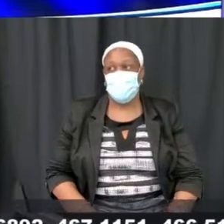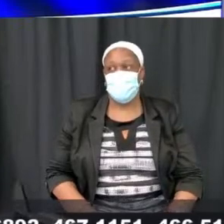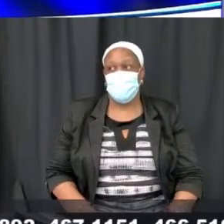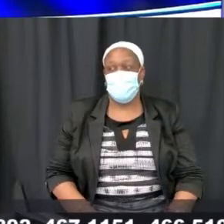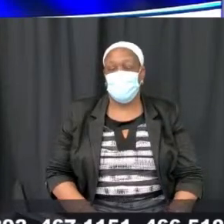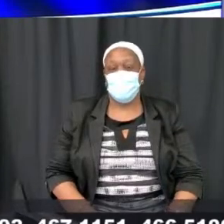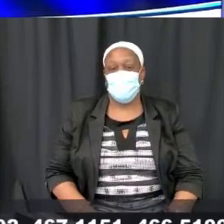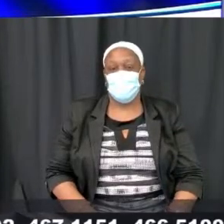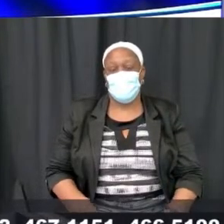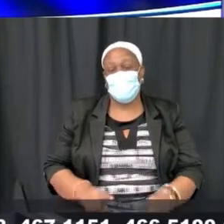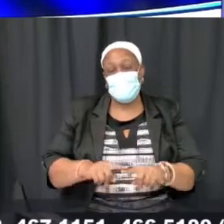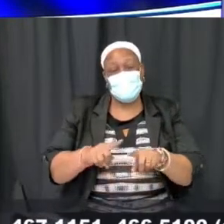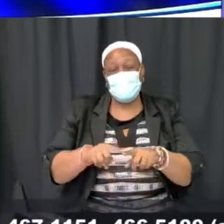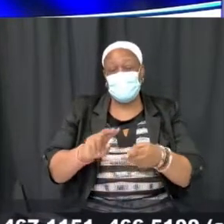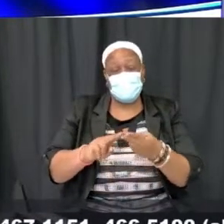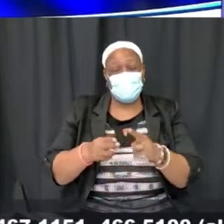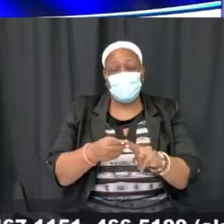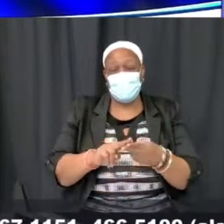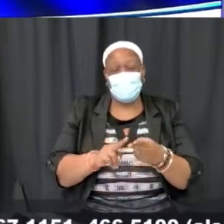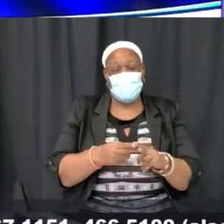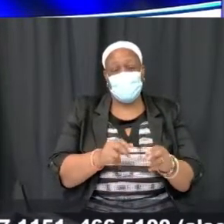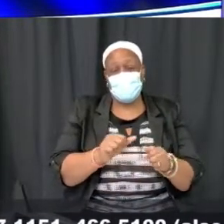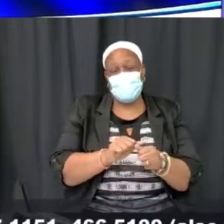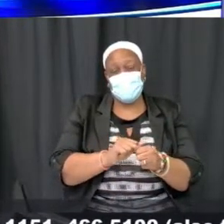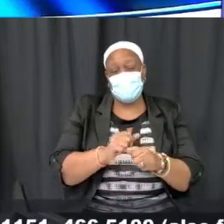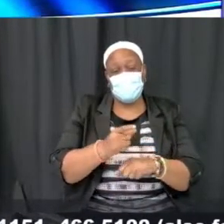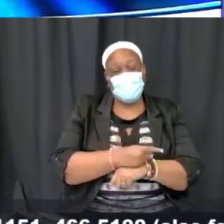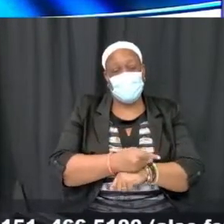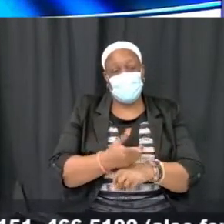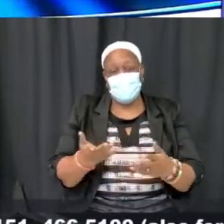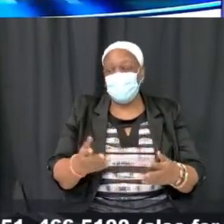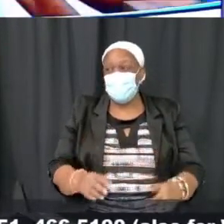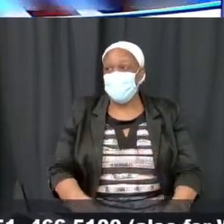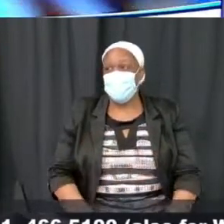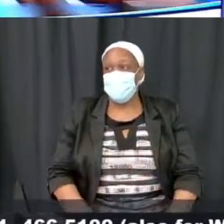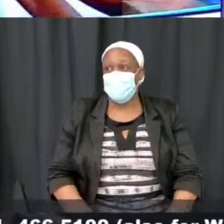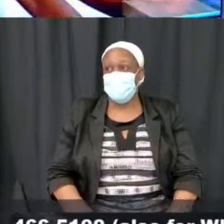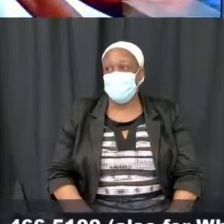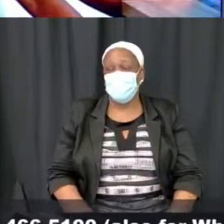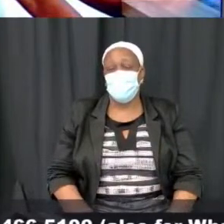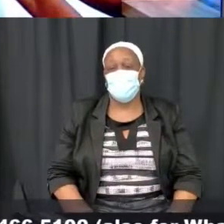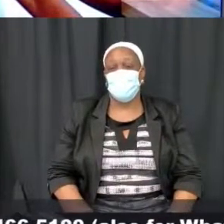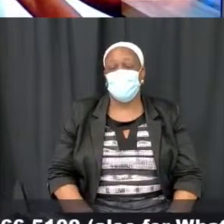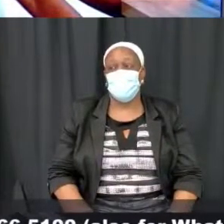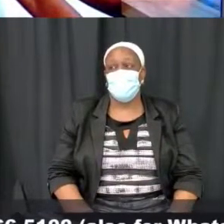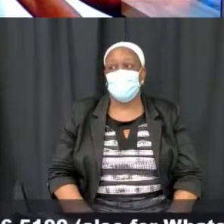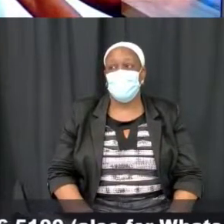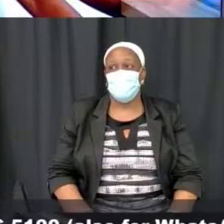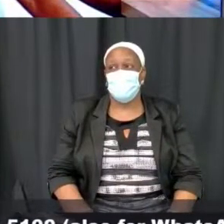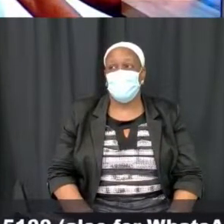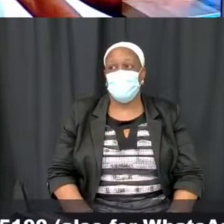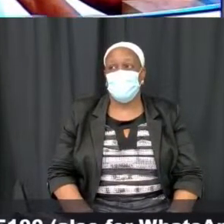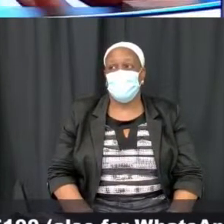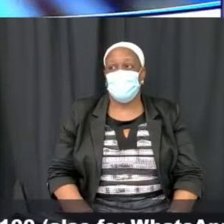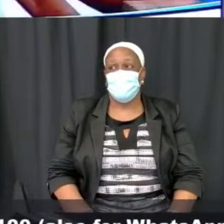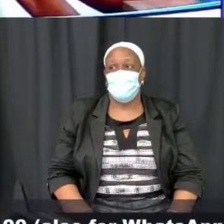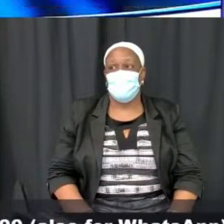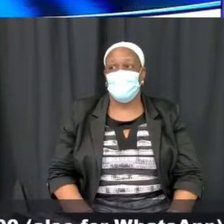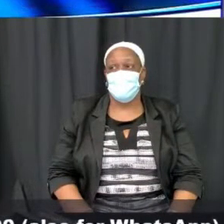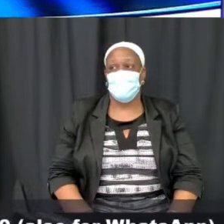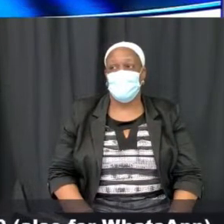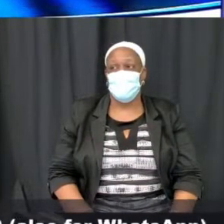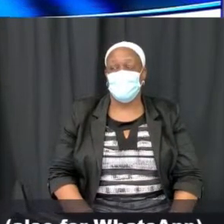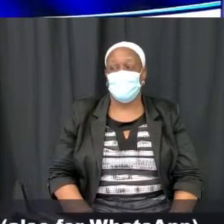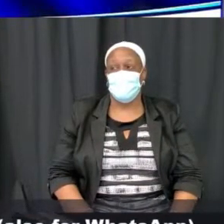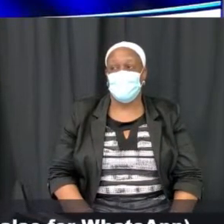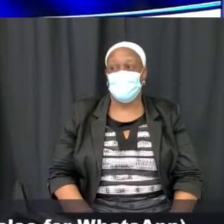varies from day to day. So at present, the contact tracing team would have interacted with